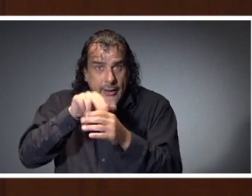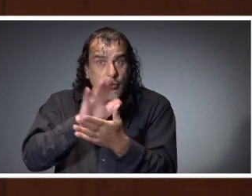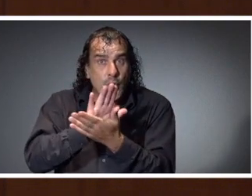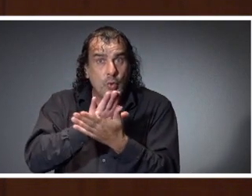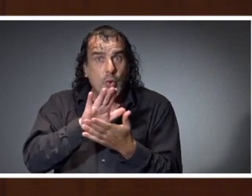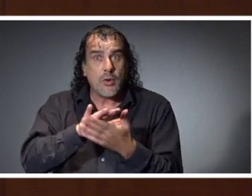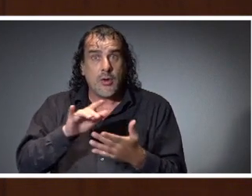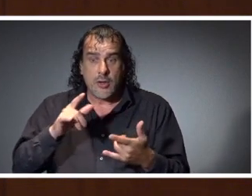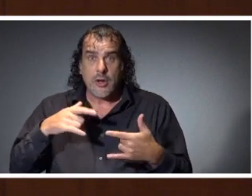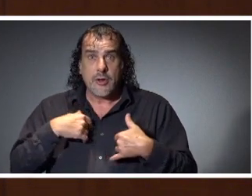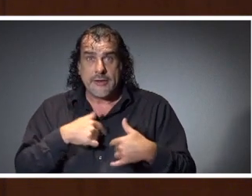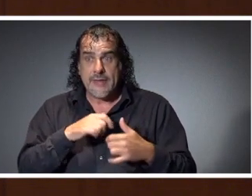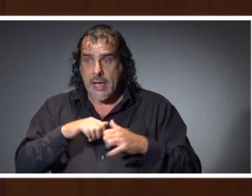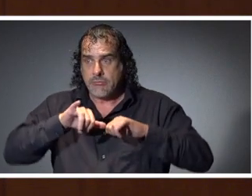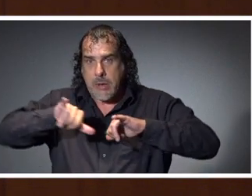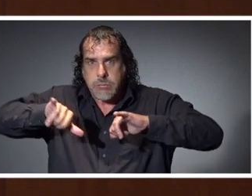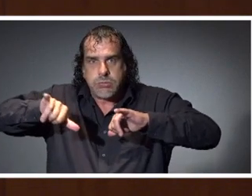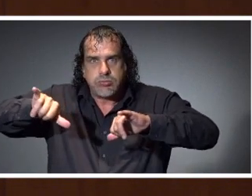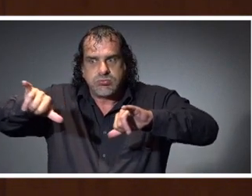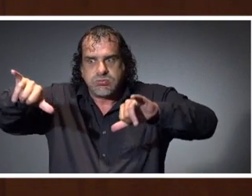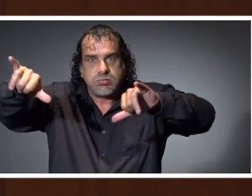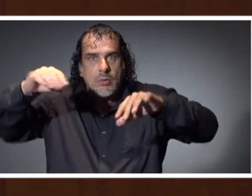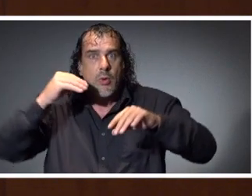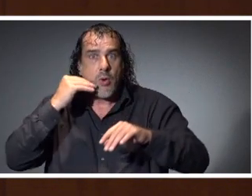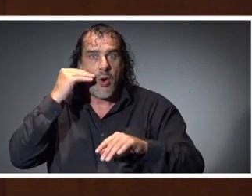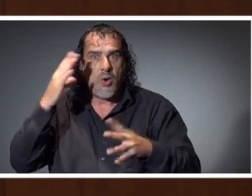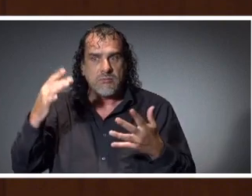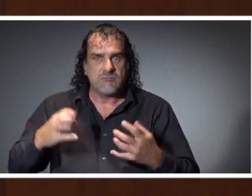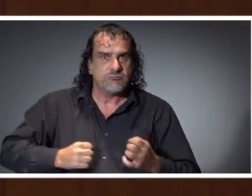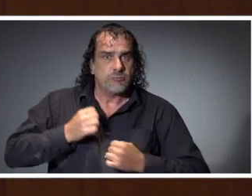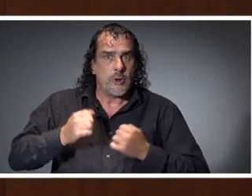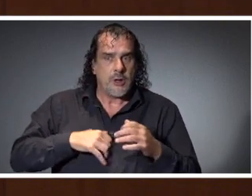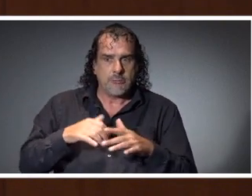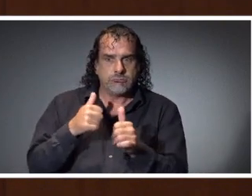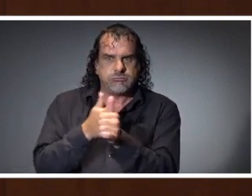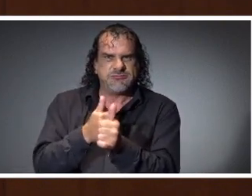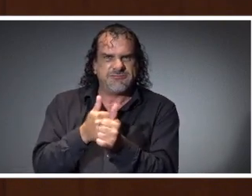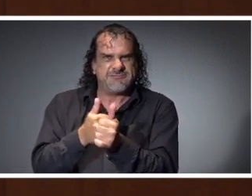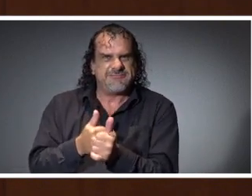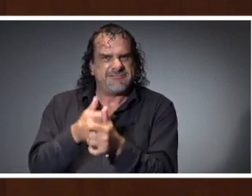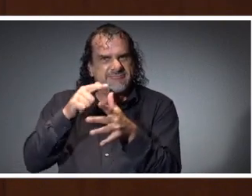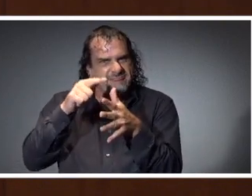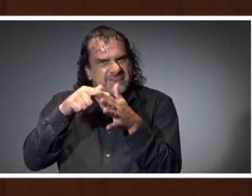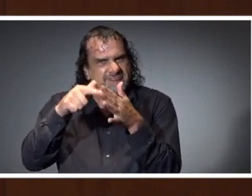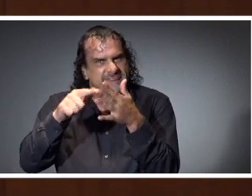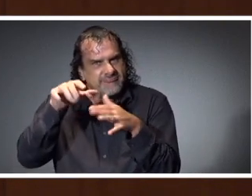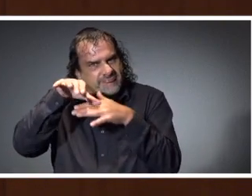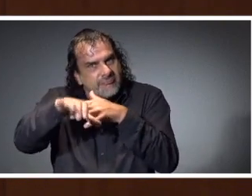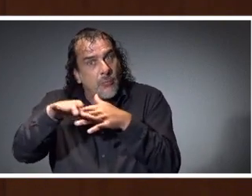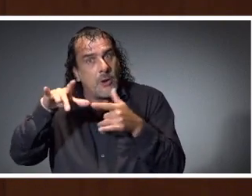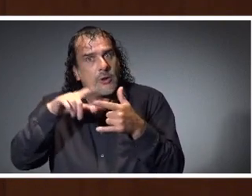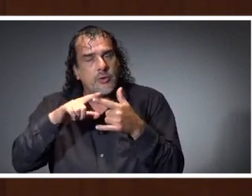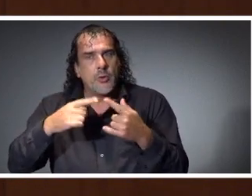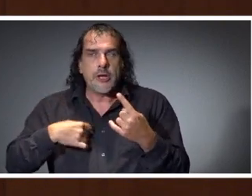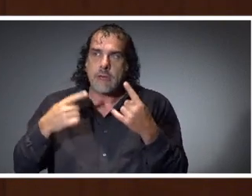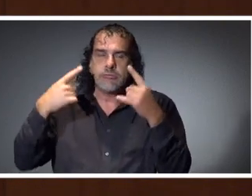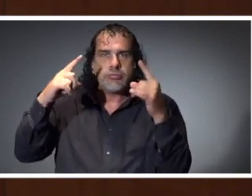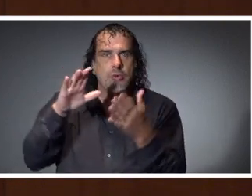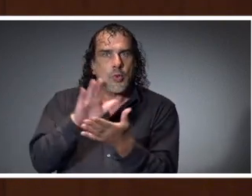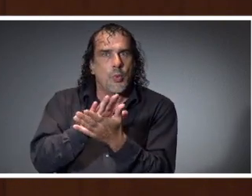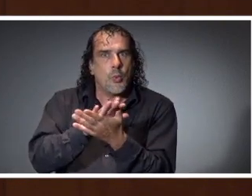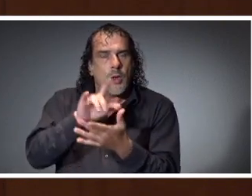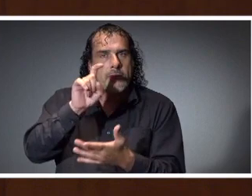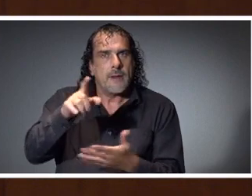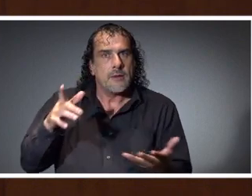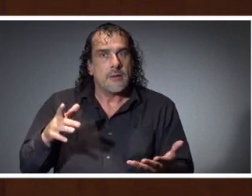aggressive isolation and quarantine approach as well as the preventive measures to make sure that we can successfully get through the school year. Some schools